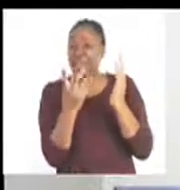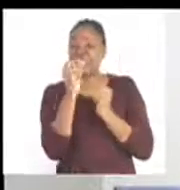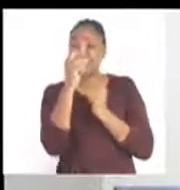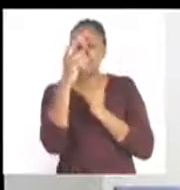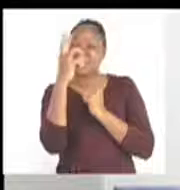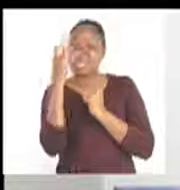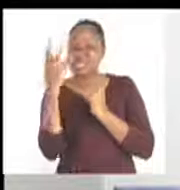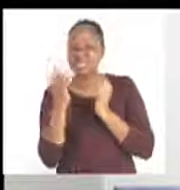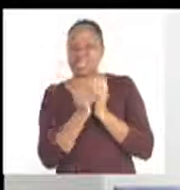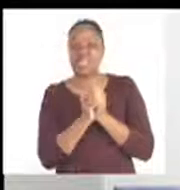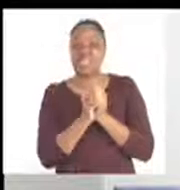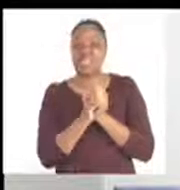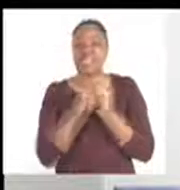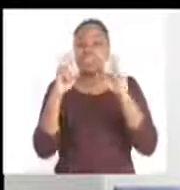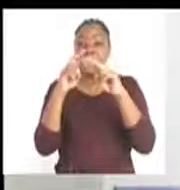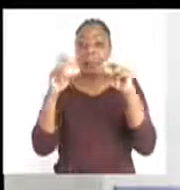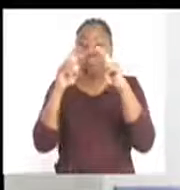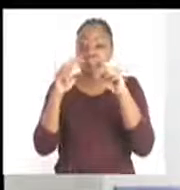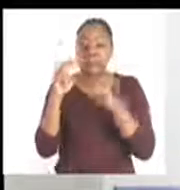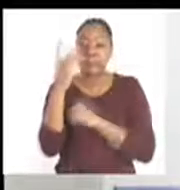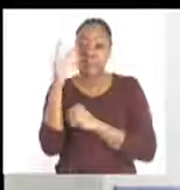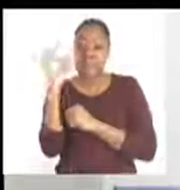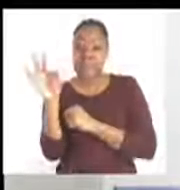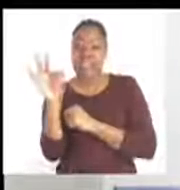I have to look for 9 on my board.